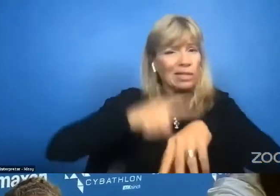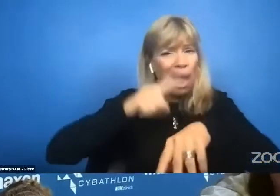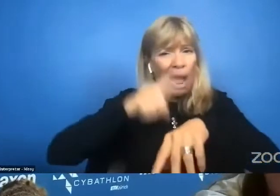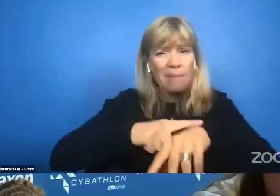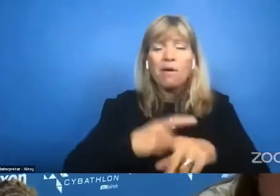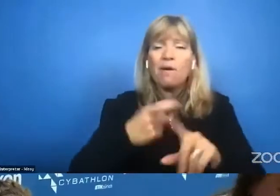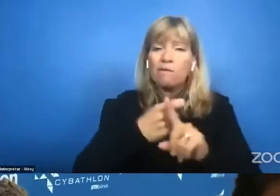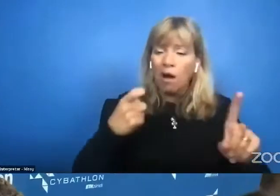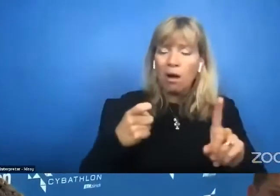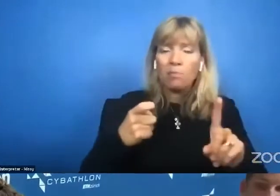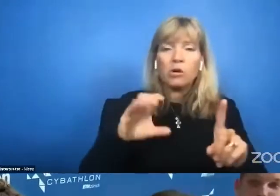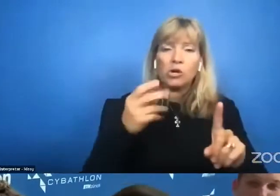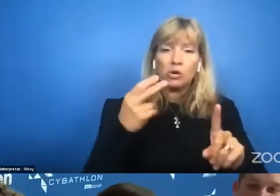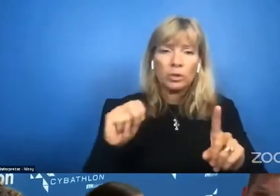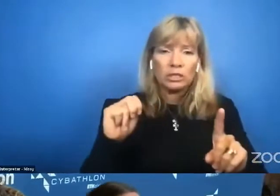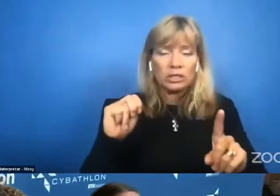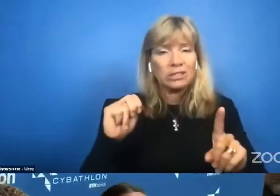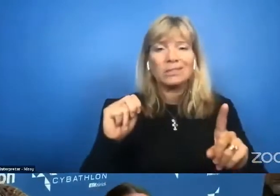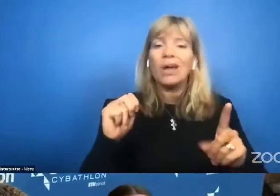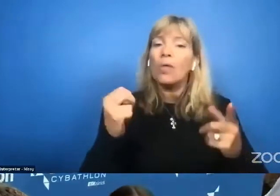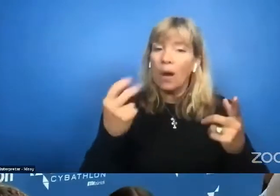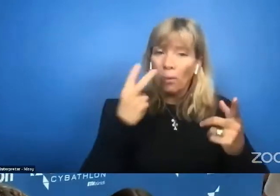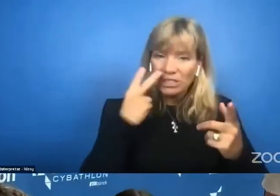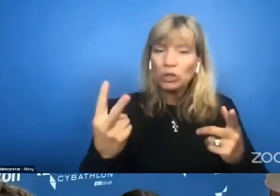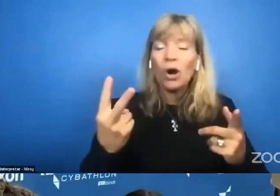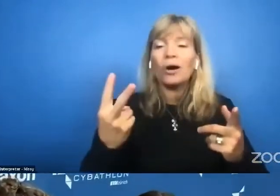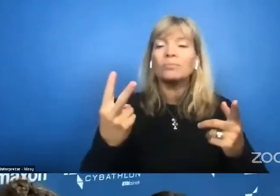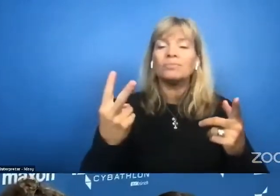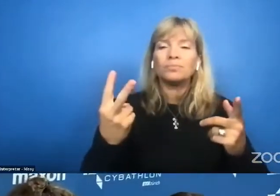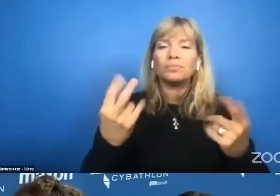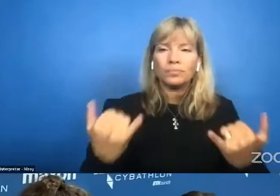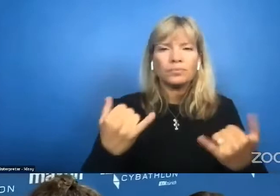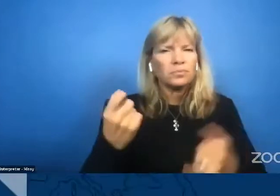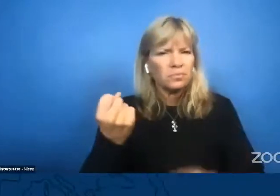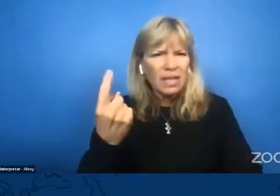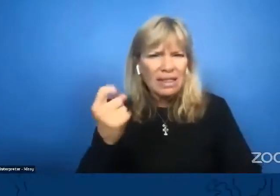there. They're taking 11 seconds off his